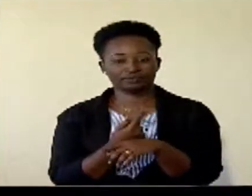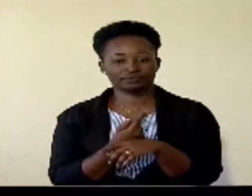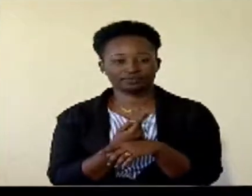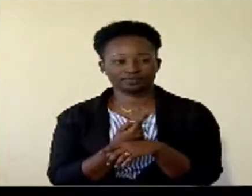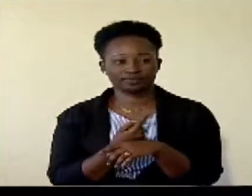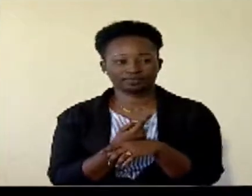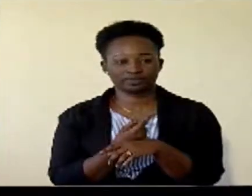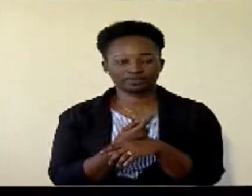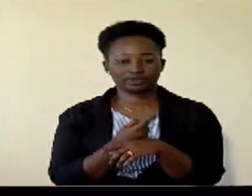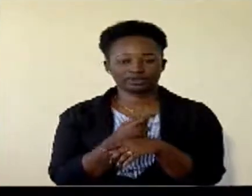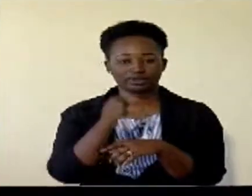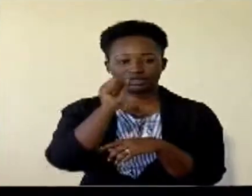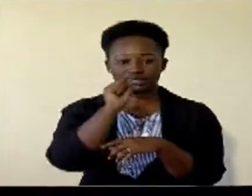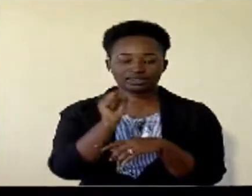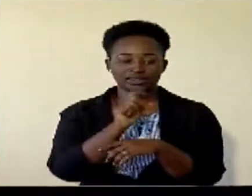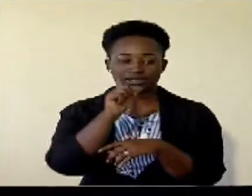slightly